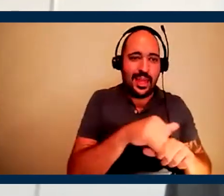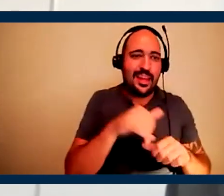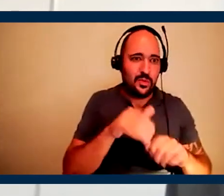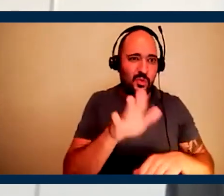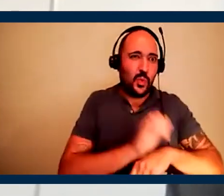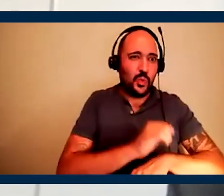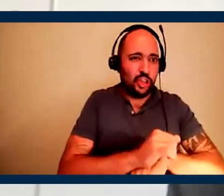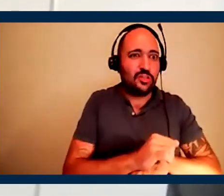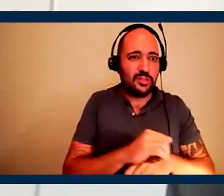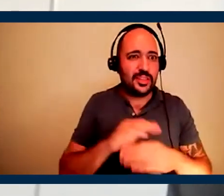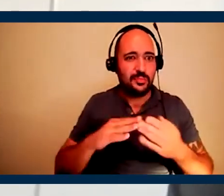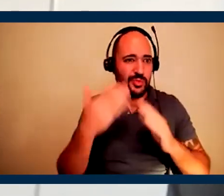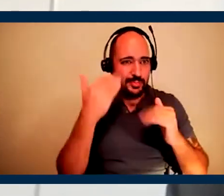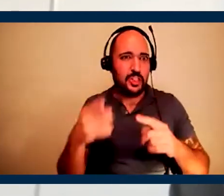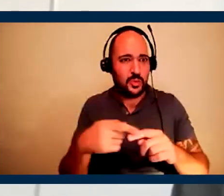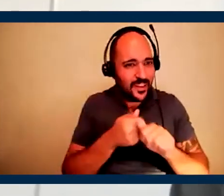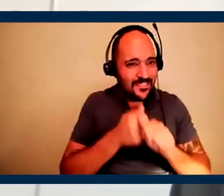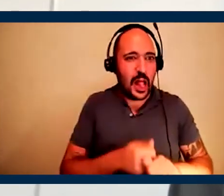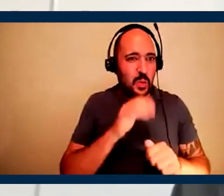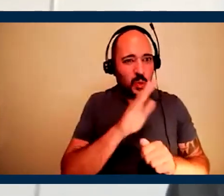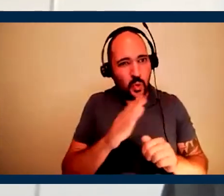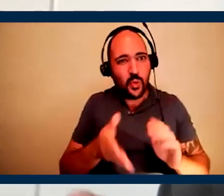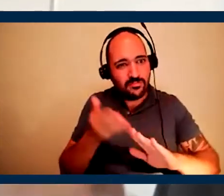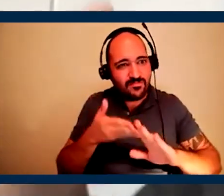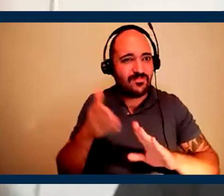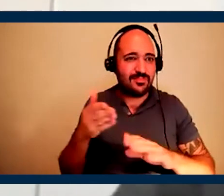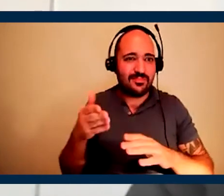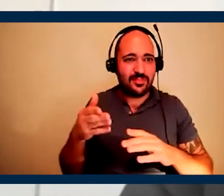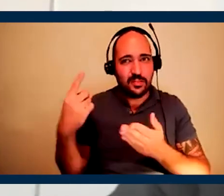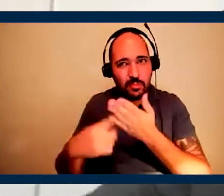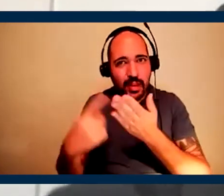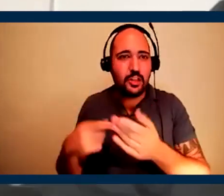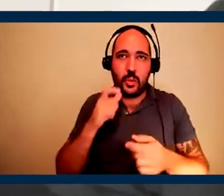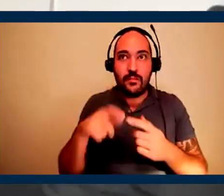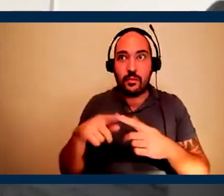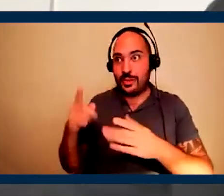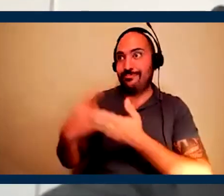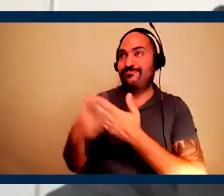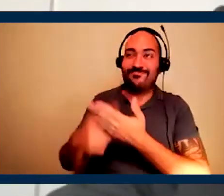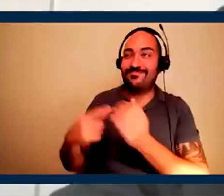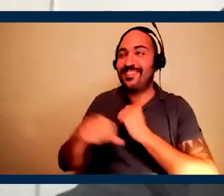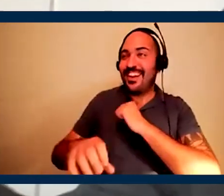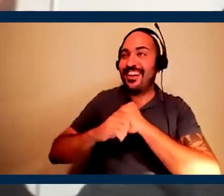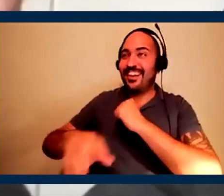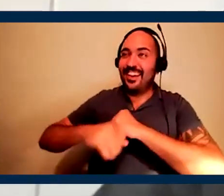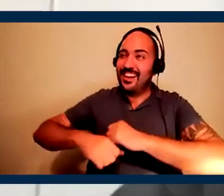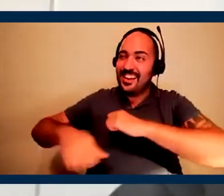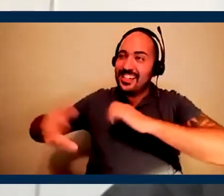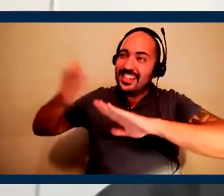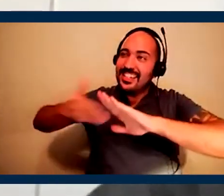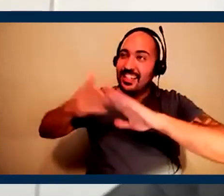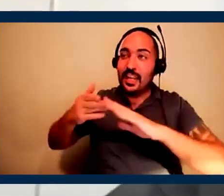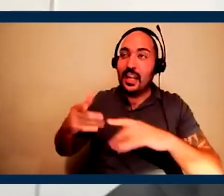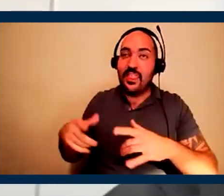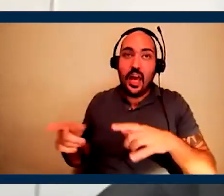expecting you to deliver on. And so stay rooted, stay yourself. You don't have to change from campaign to elected official if you campaigned